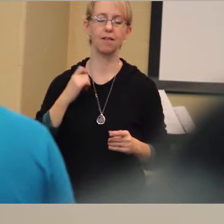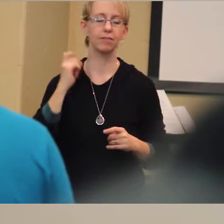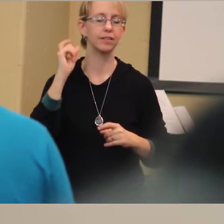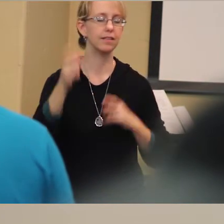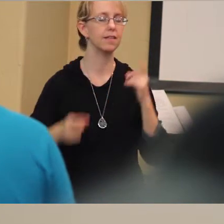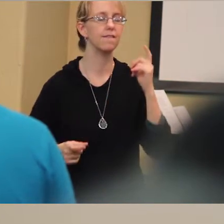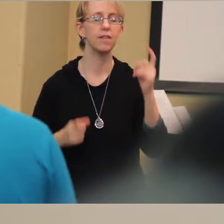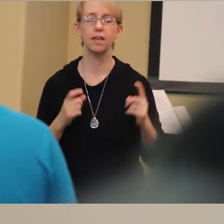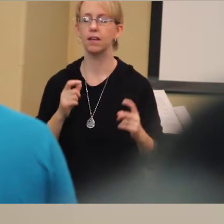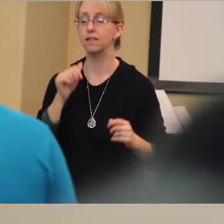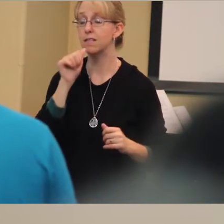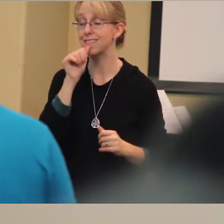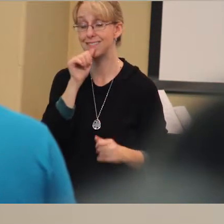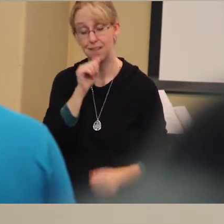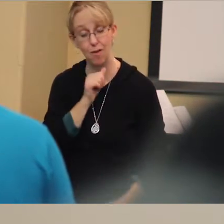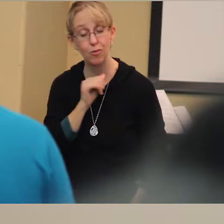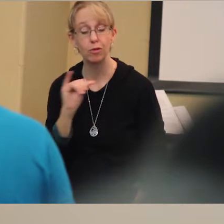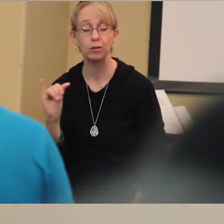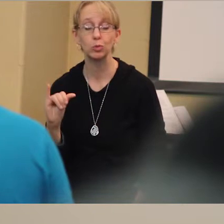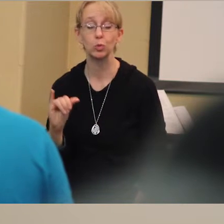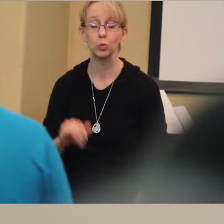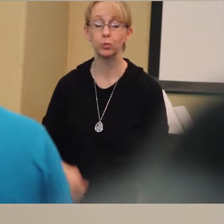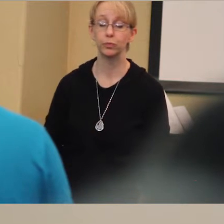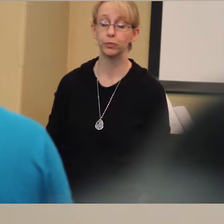of even suffering